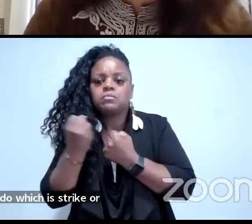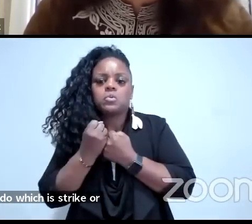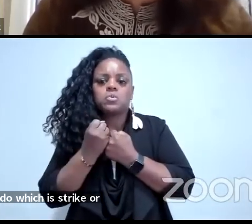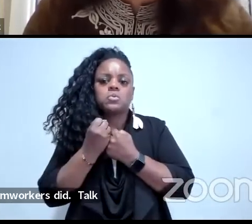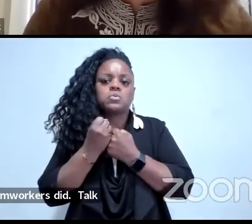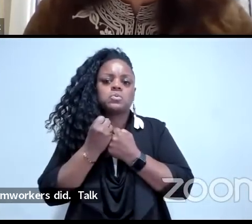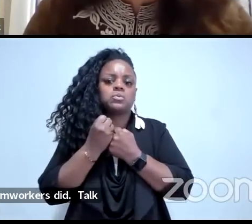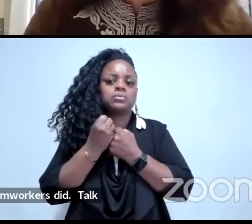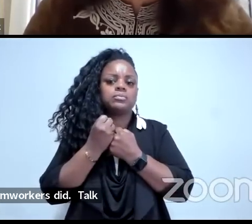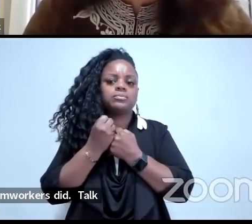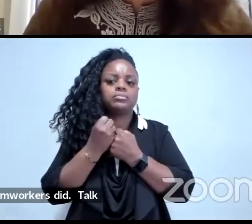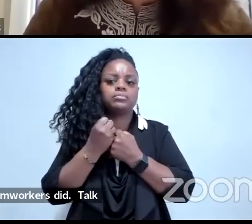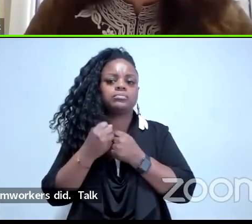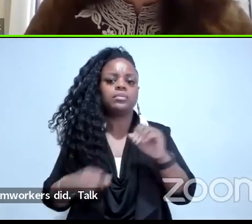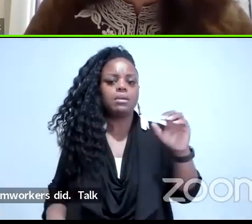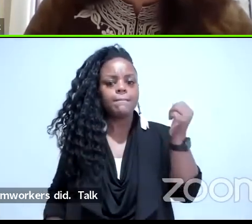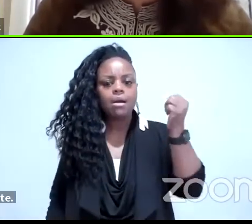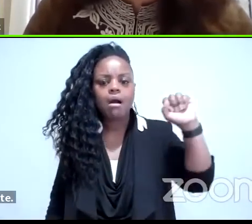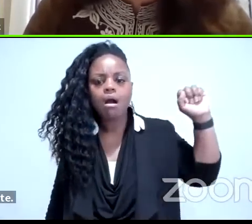No, I think